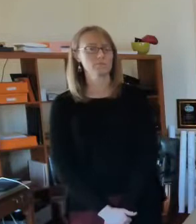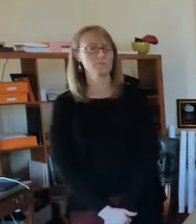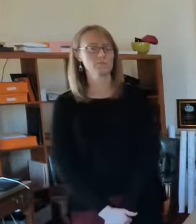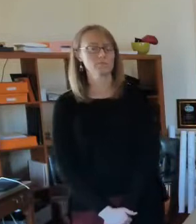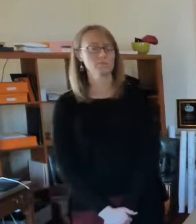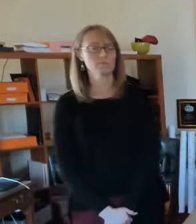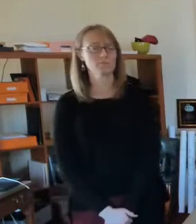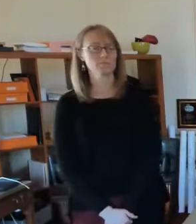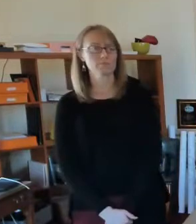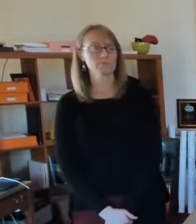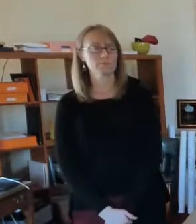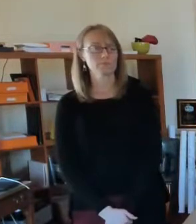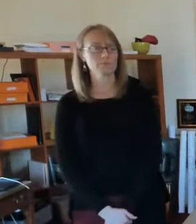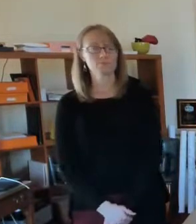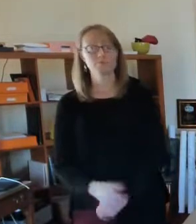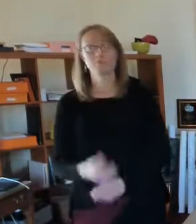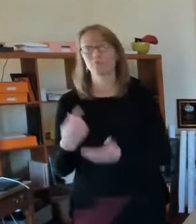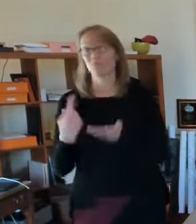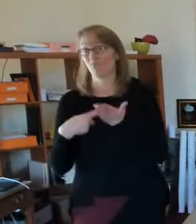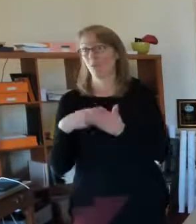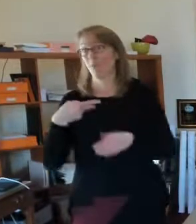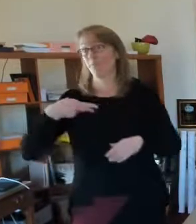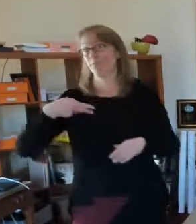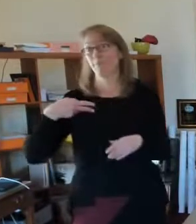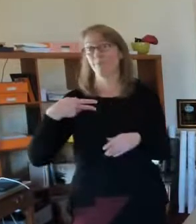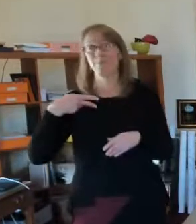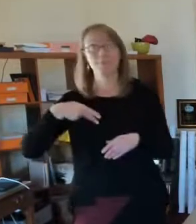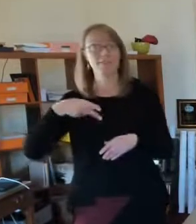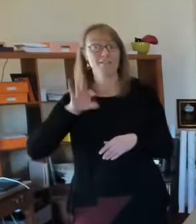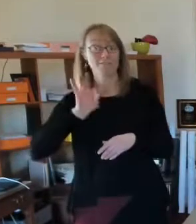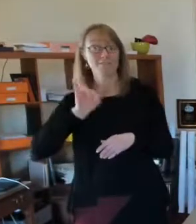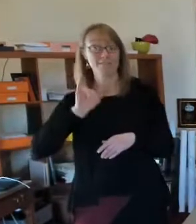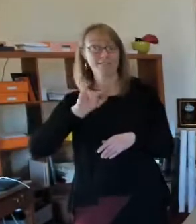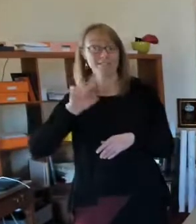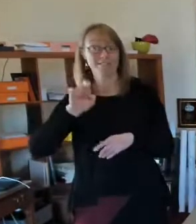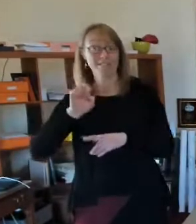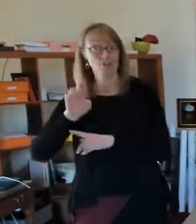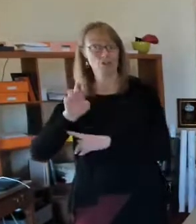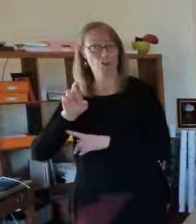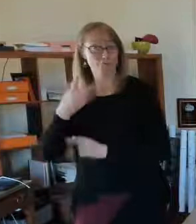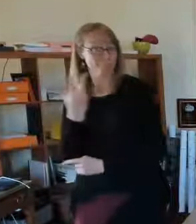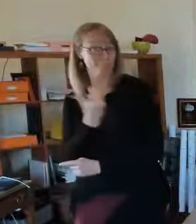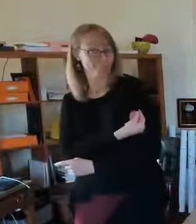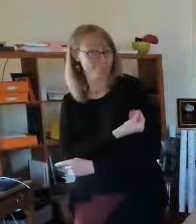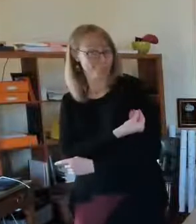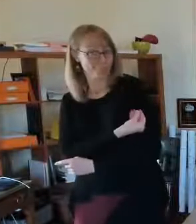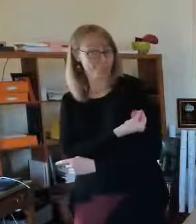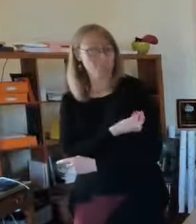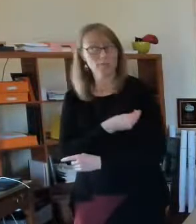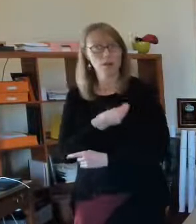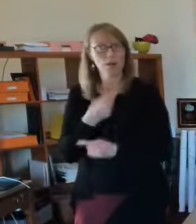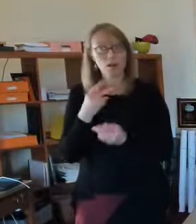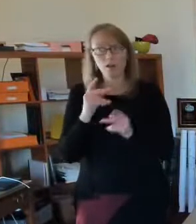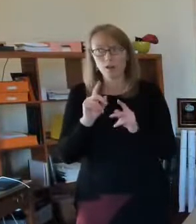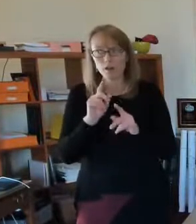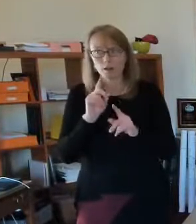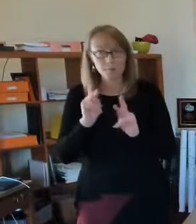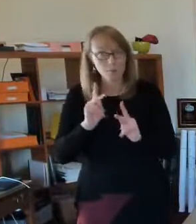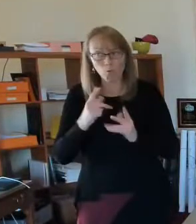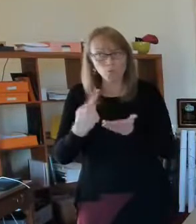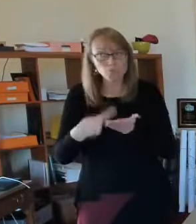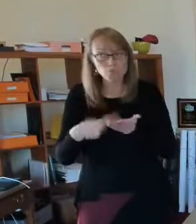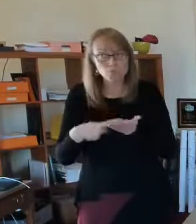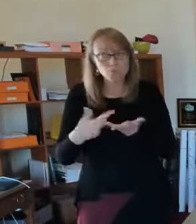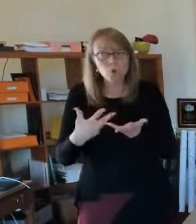about Pfizer's vaccine. What conversations are happening in the city of St. Louis to make sure that we're prepared to receive